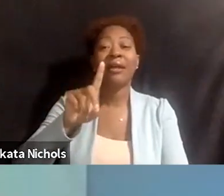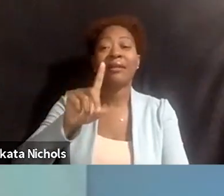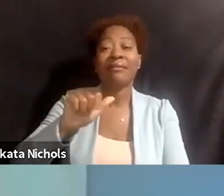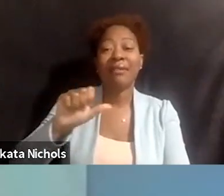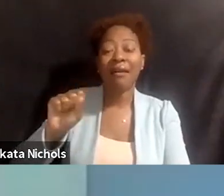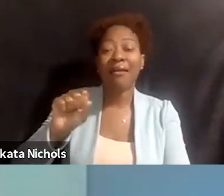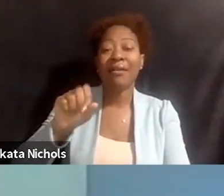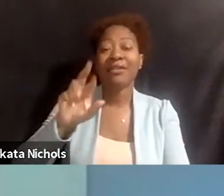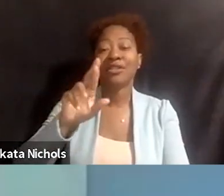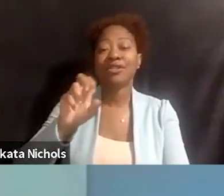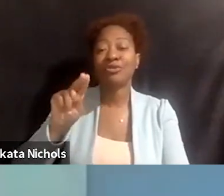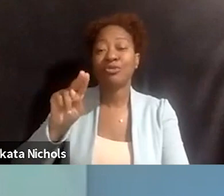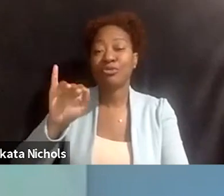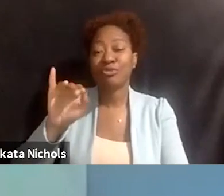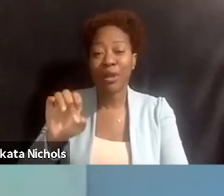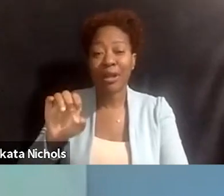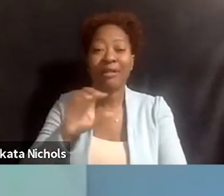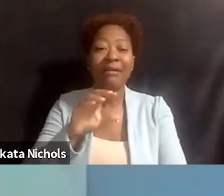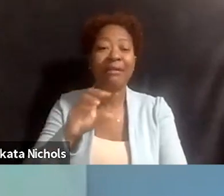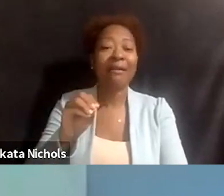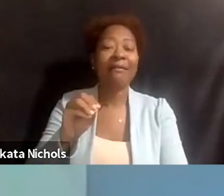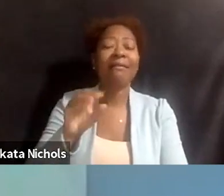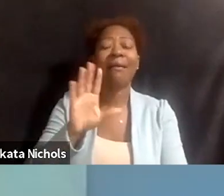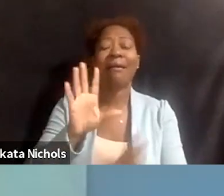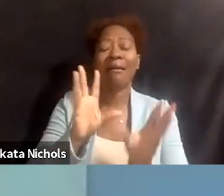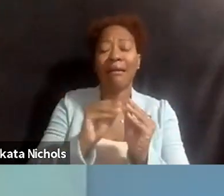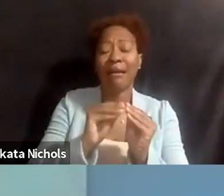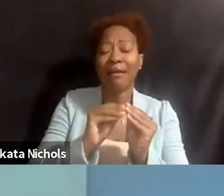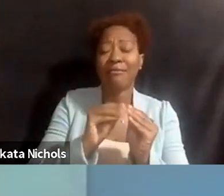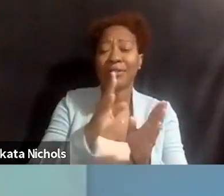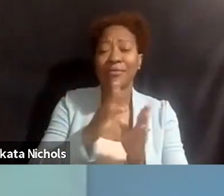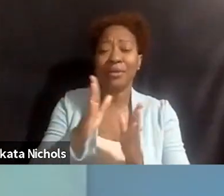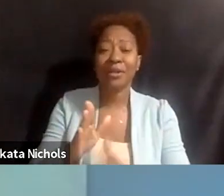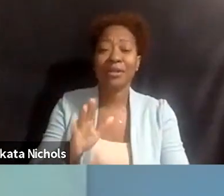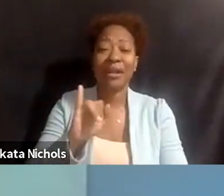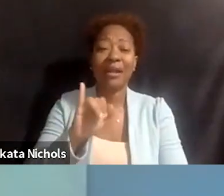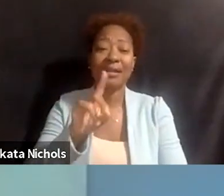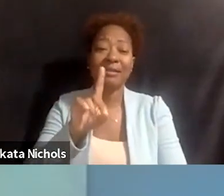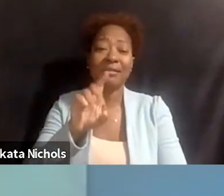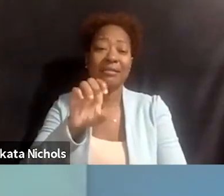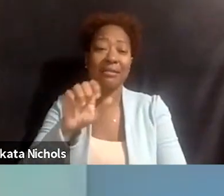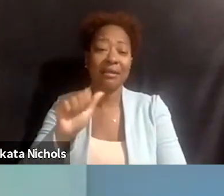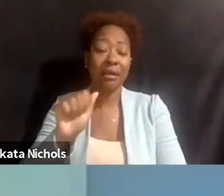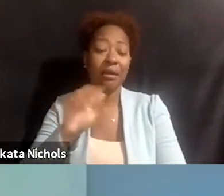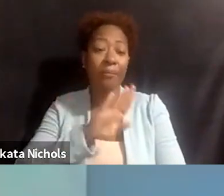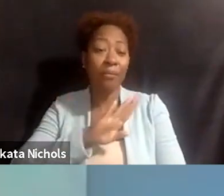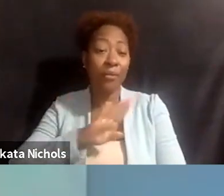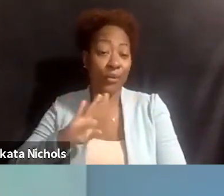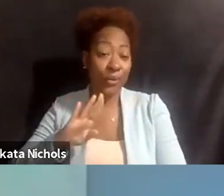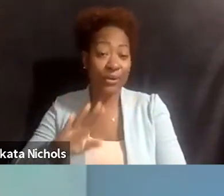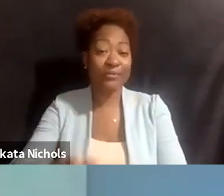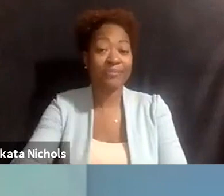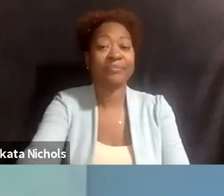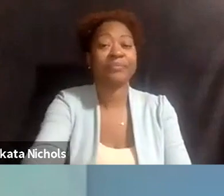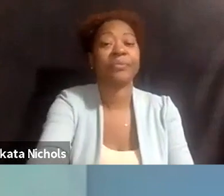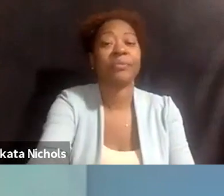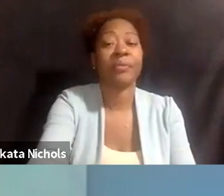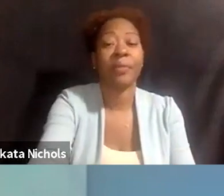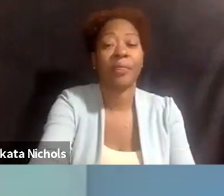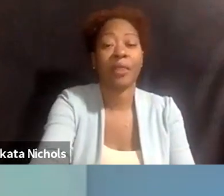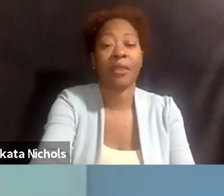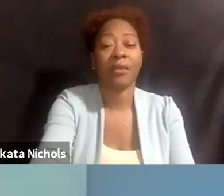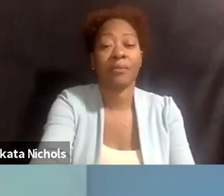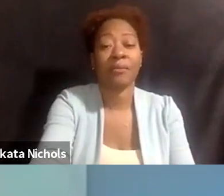the conference planners, which is the idea board, and all of the conference